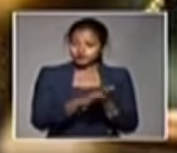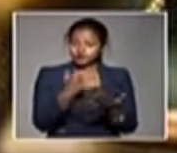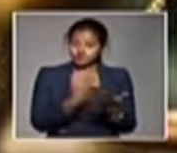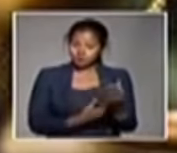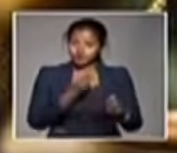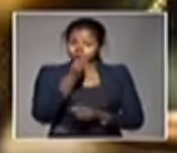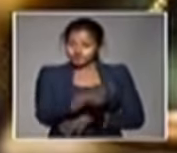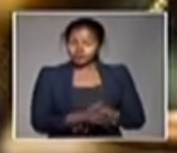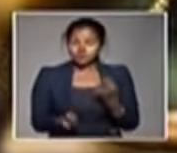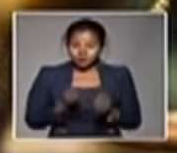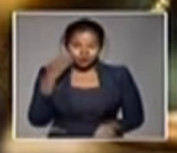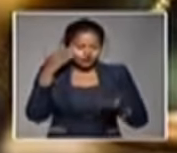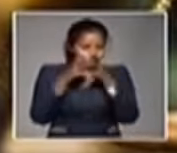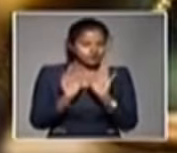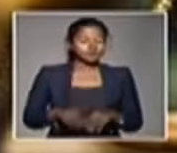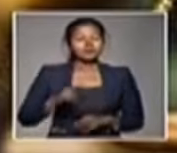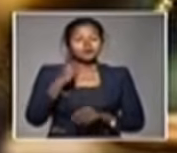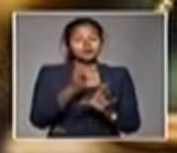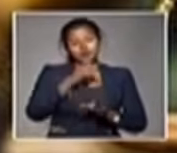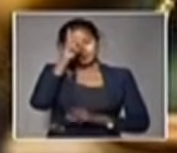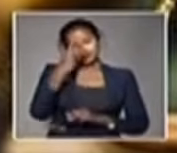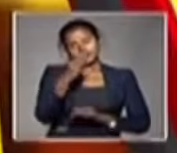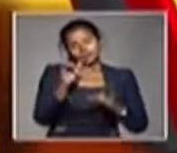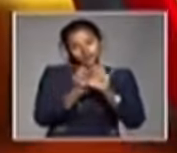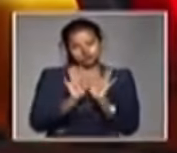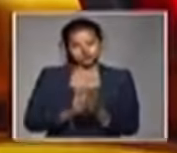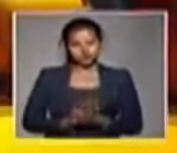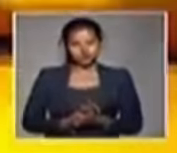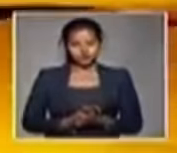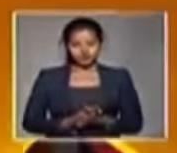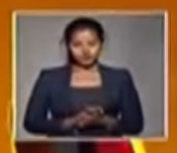their investigations within 2 weeks.